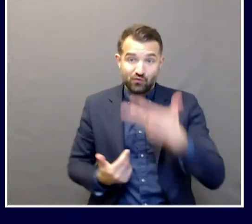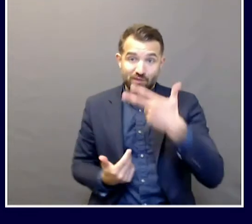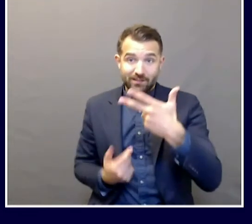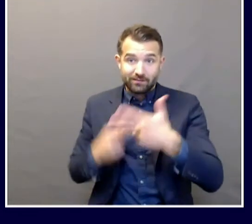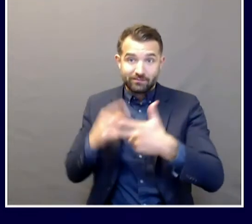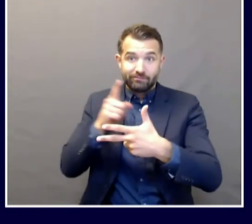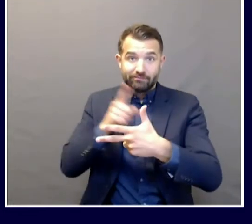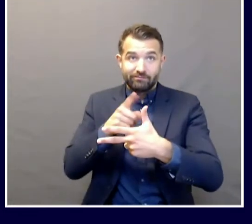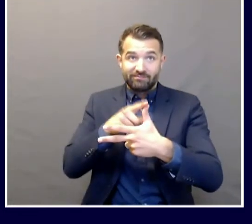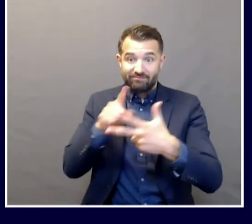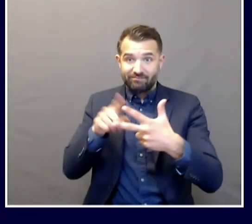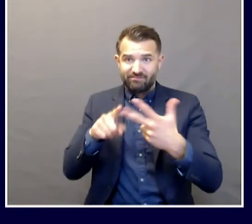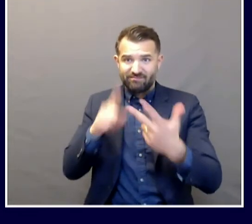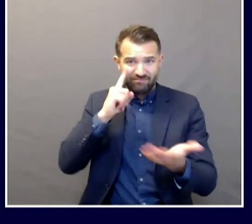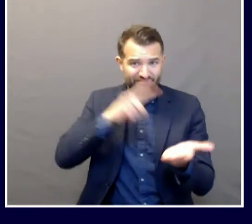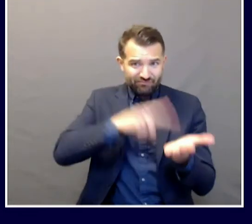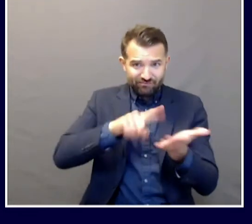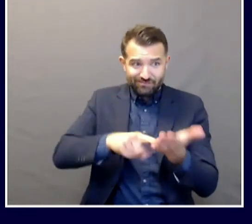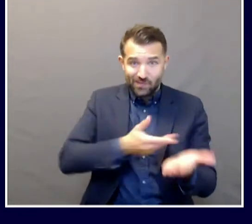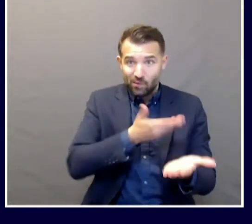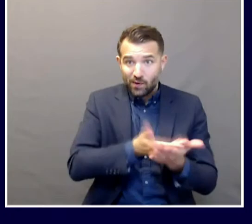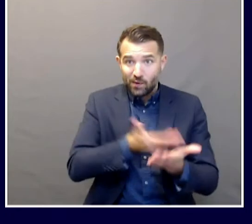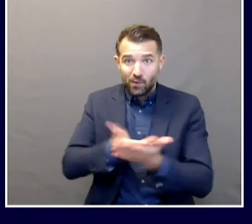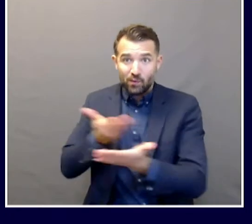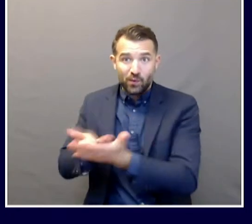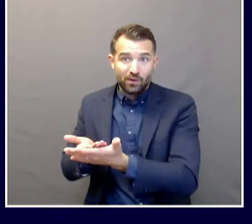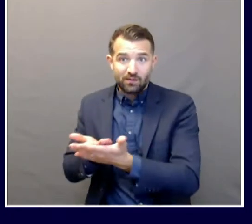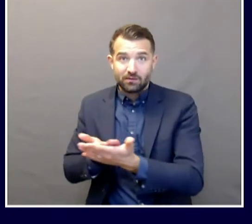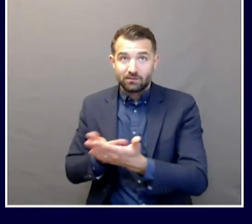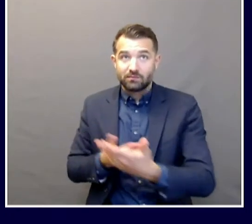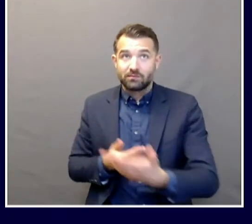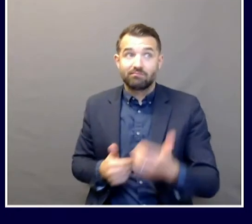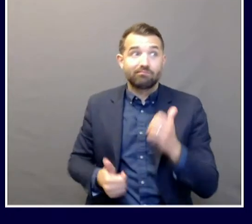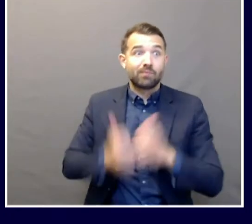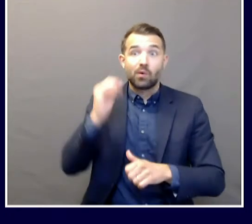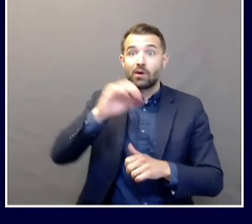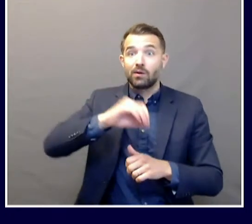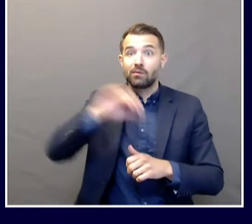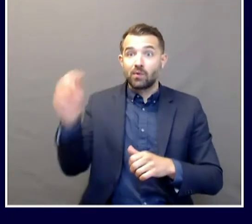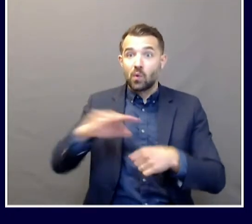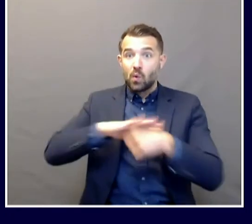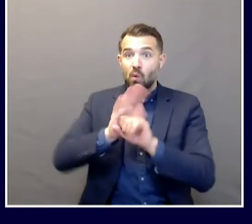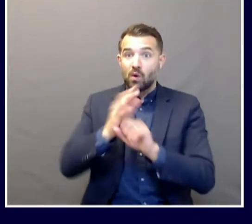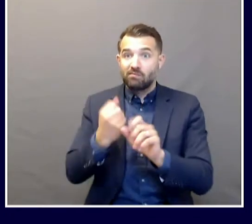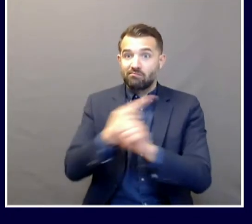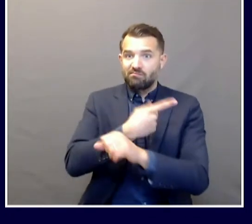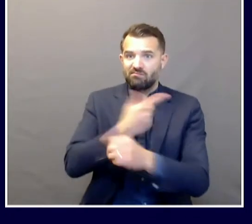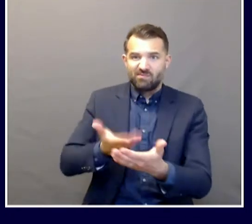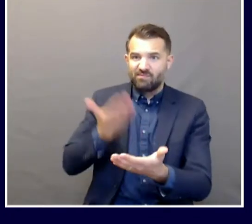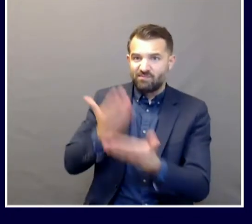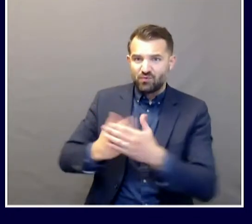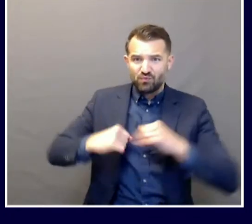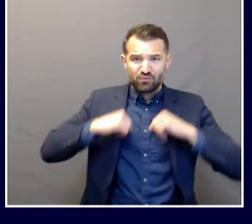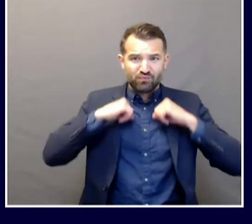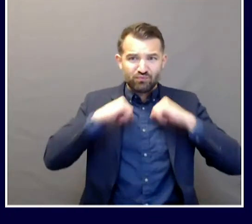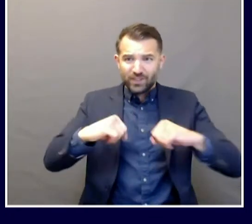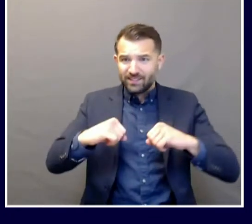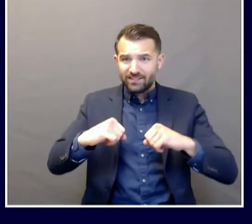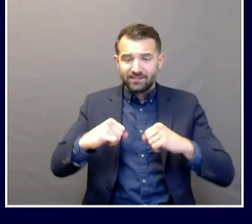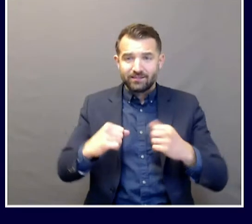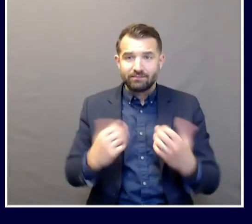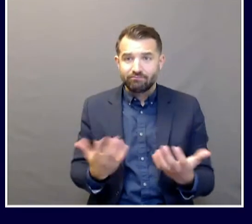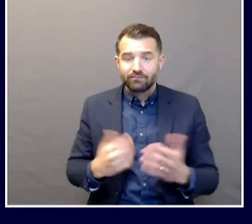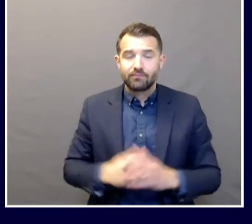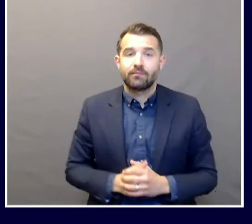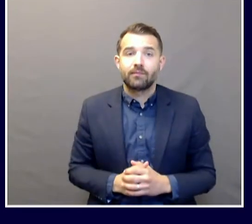effectiveness against the majority of variants that have been categorized. Indeed, the ones that are circulating in Maine, the one that was first identified